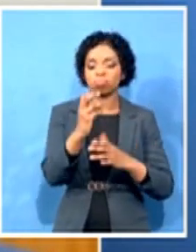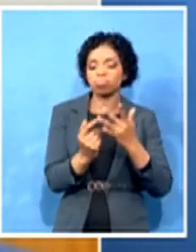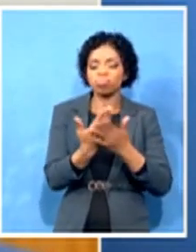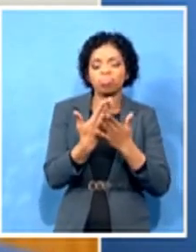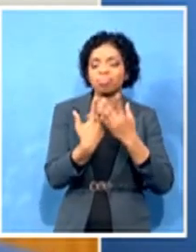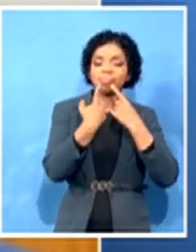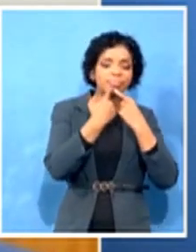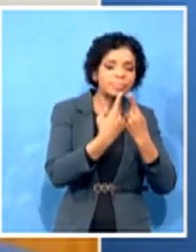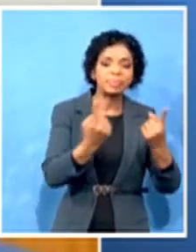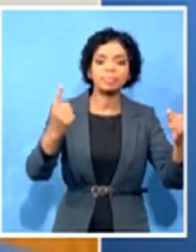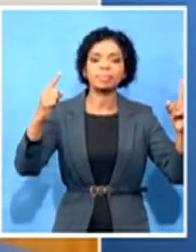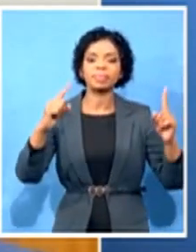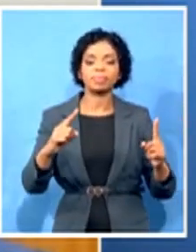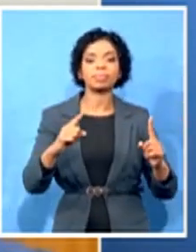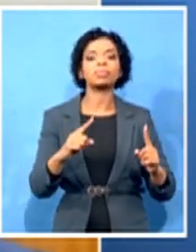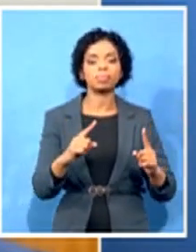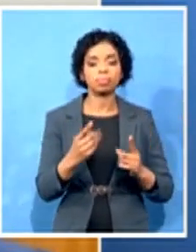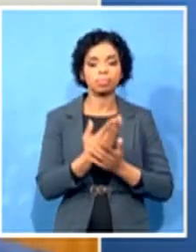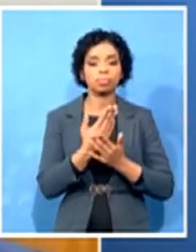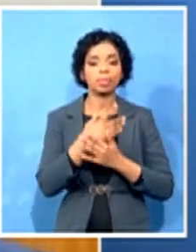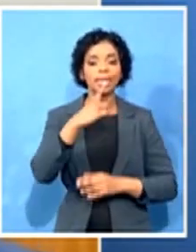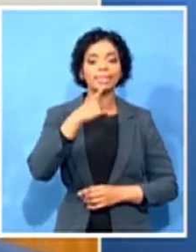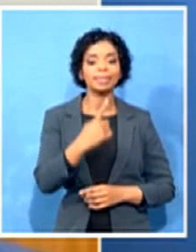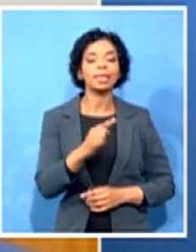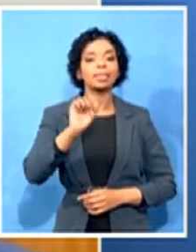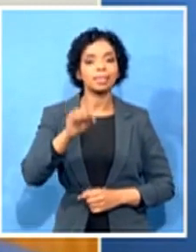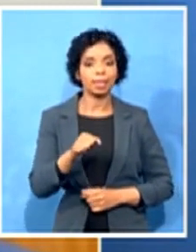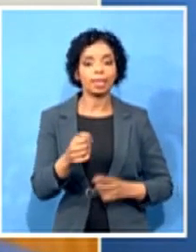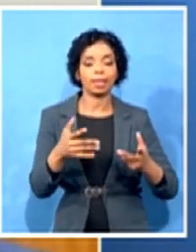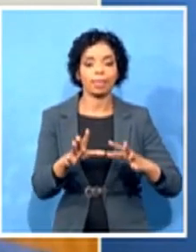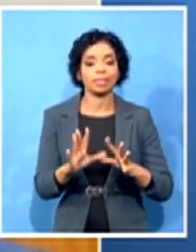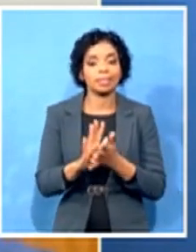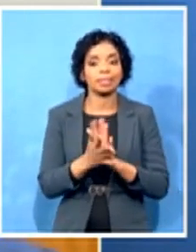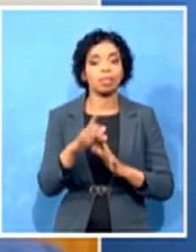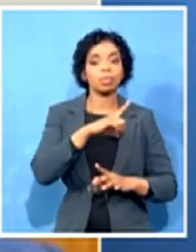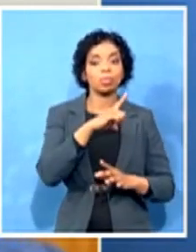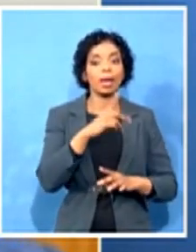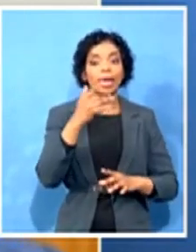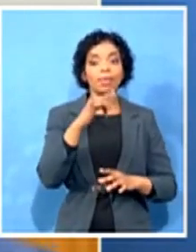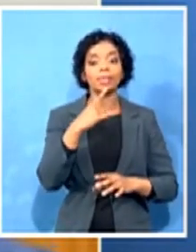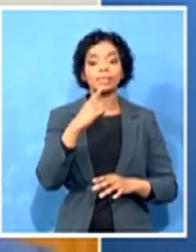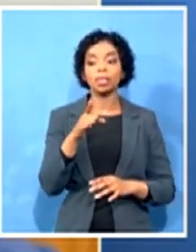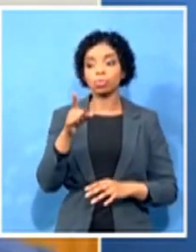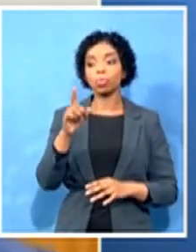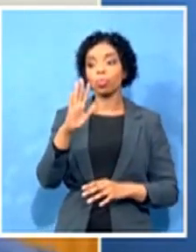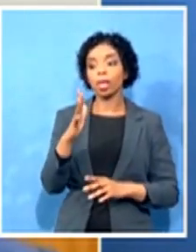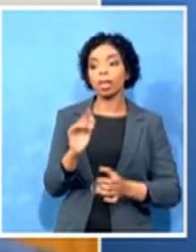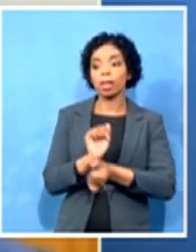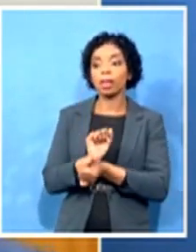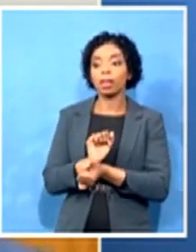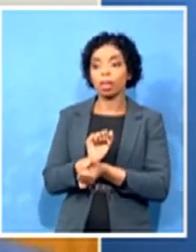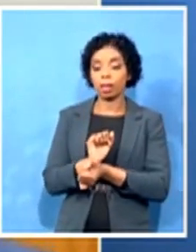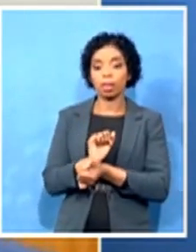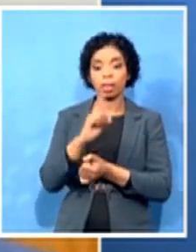sue them to say that they've caused you damage. Because if they say you're going to be arrested and you're violently arrested, then it's the truth. So that's where